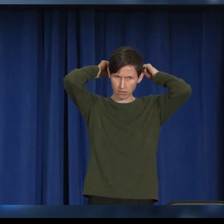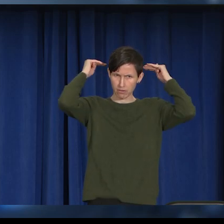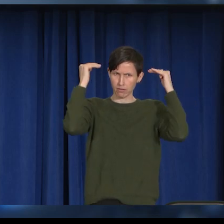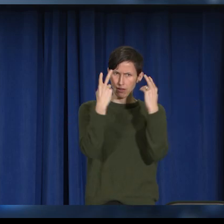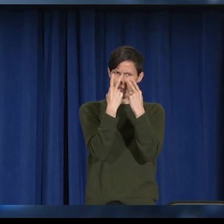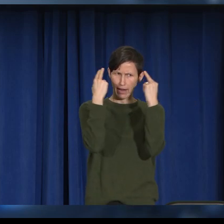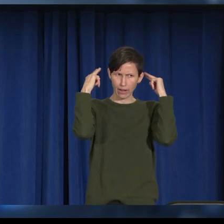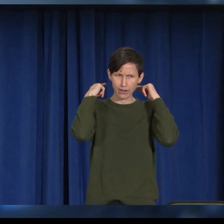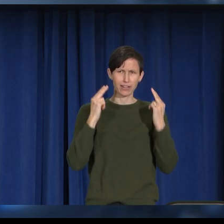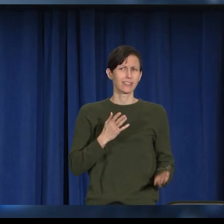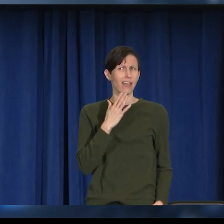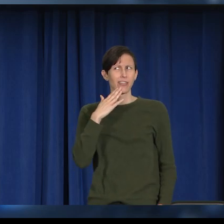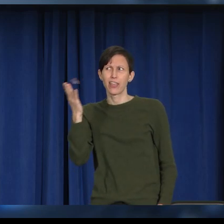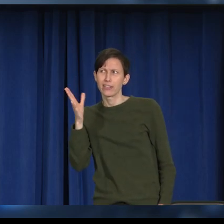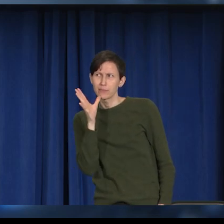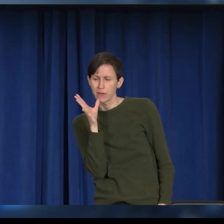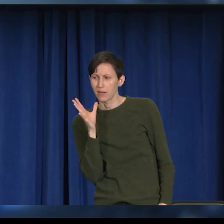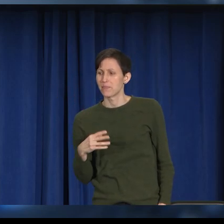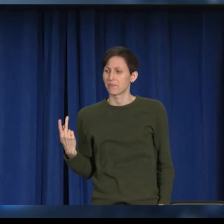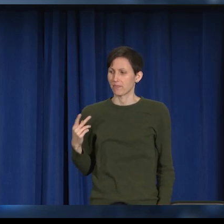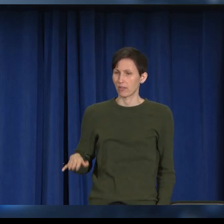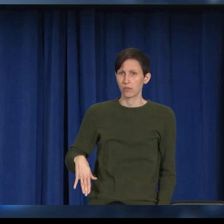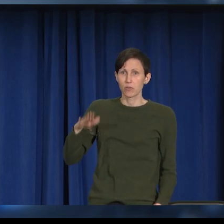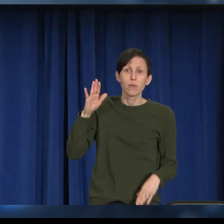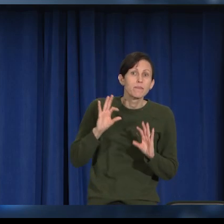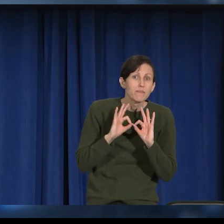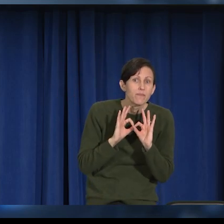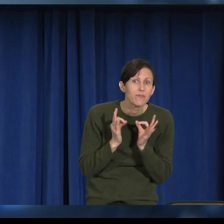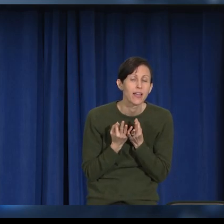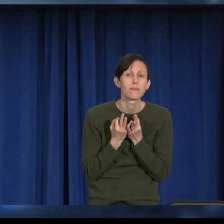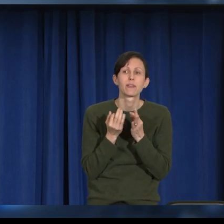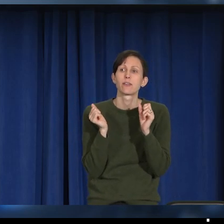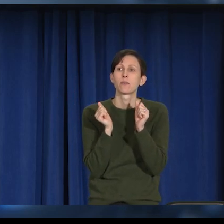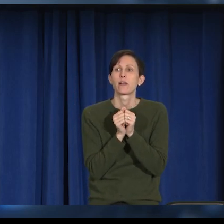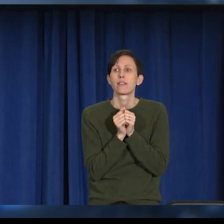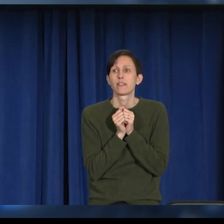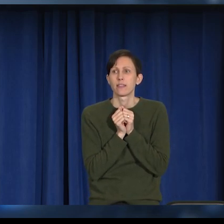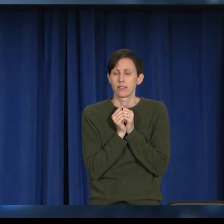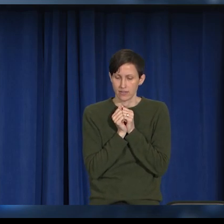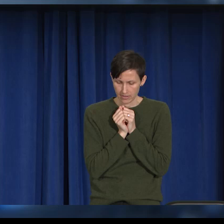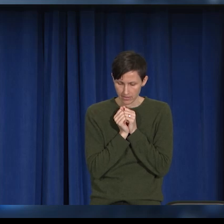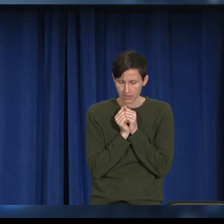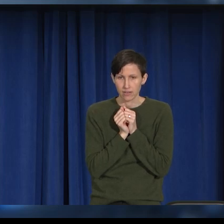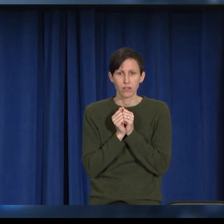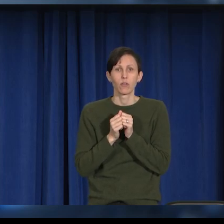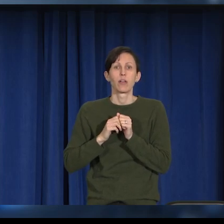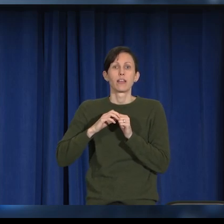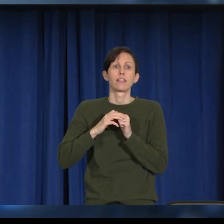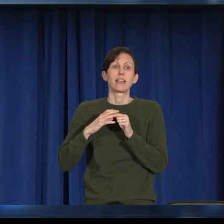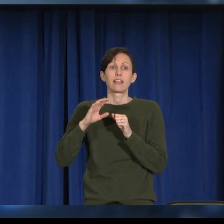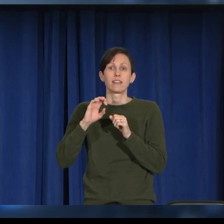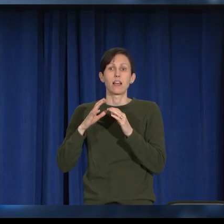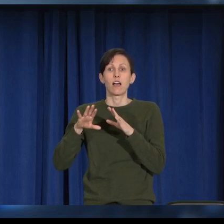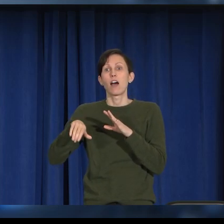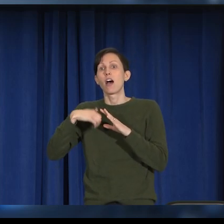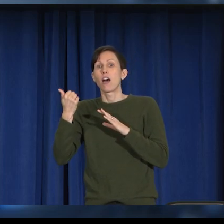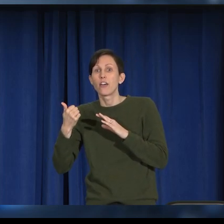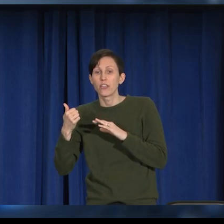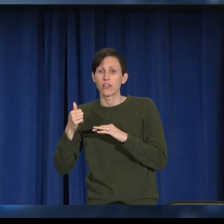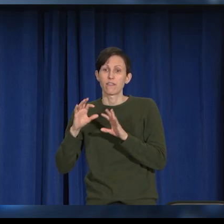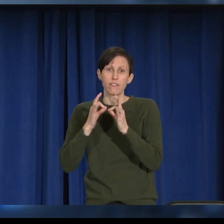that. I grew up in a family where, extended family that was